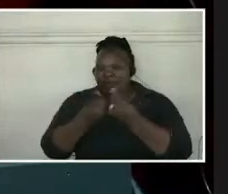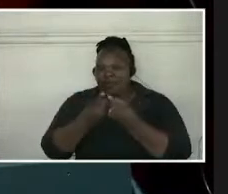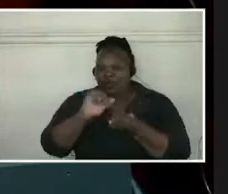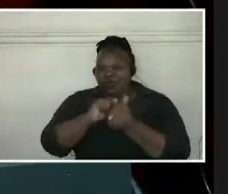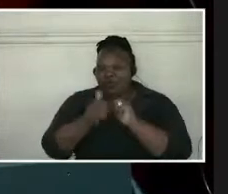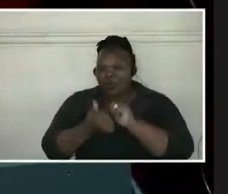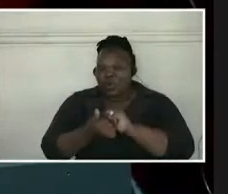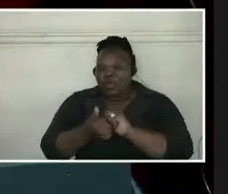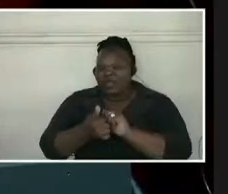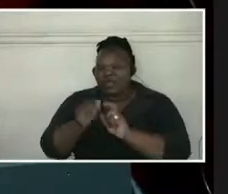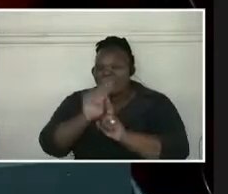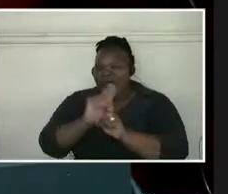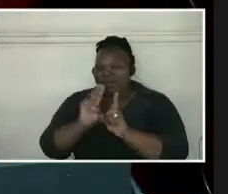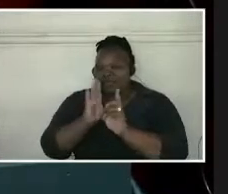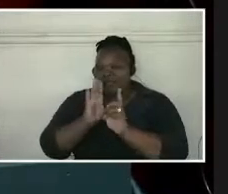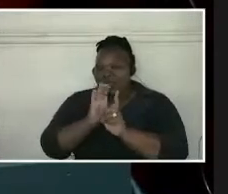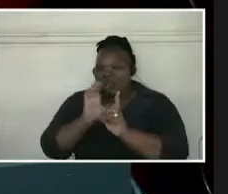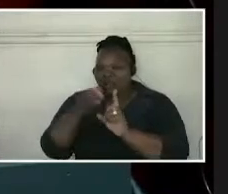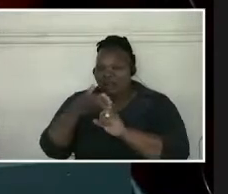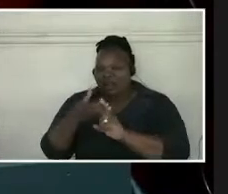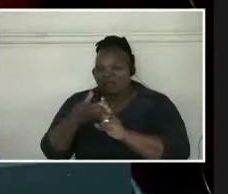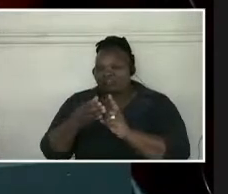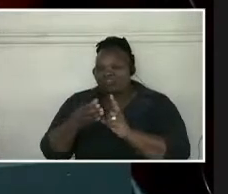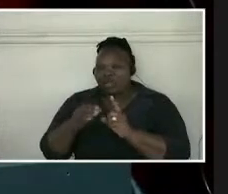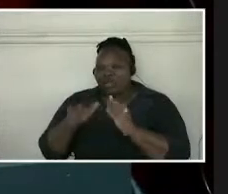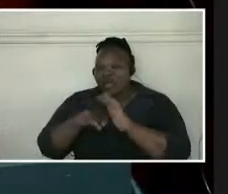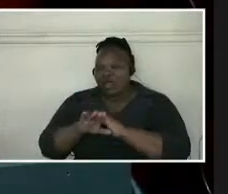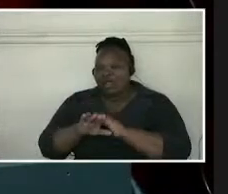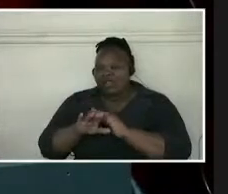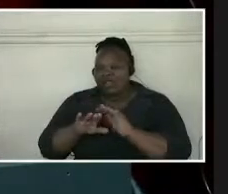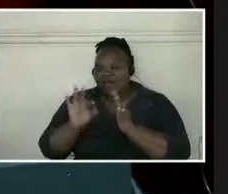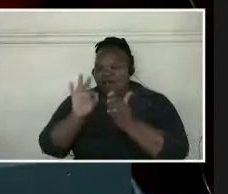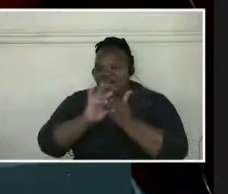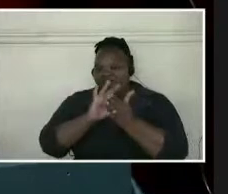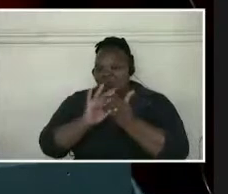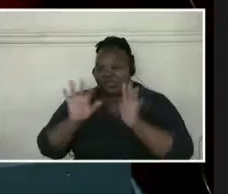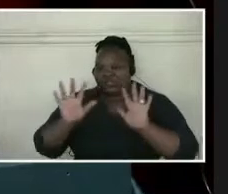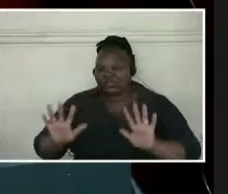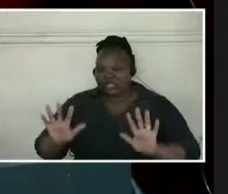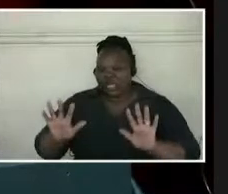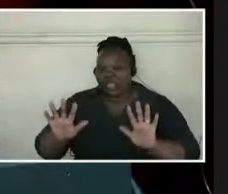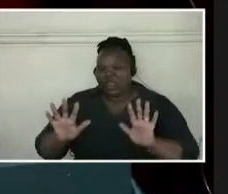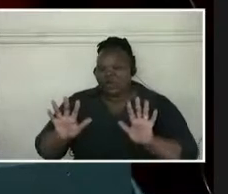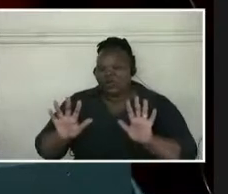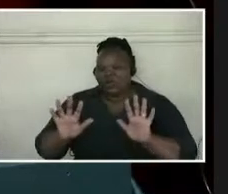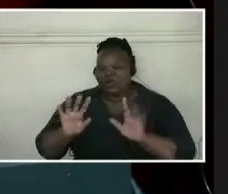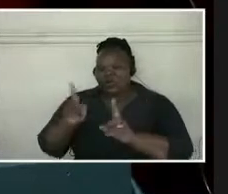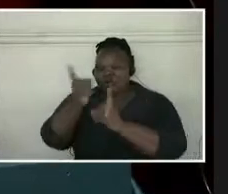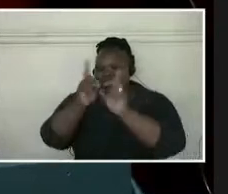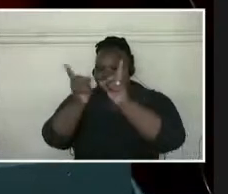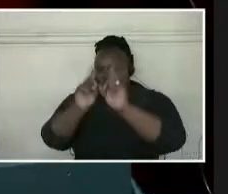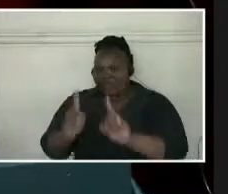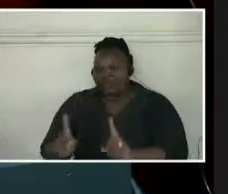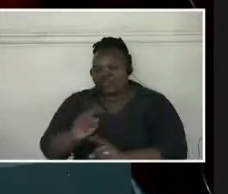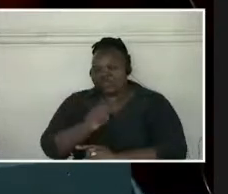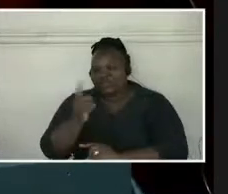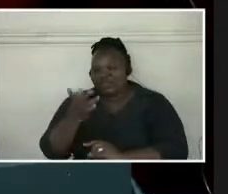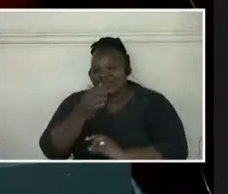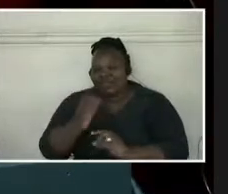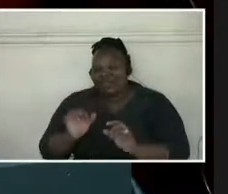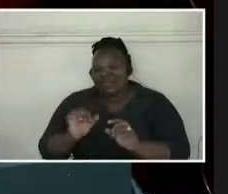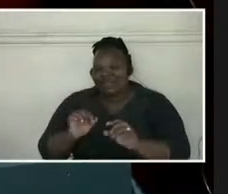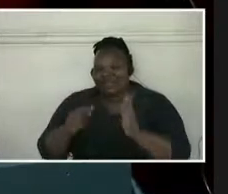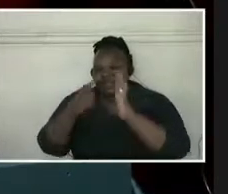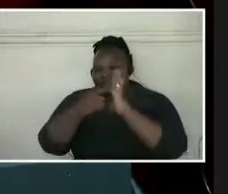sports art and culture and about 10 on this special day in our history the 10th of